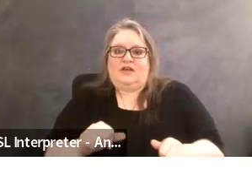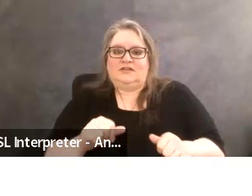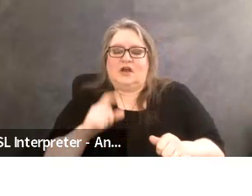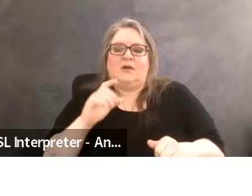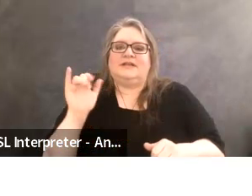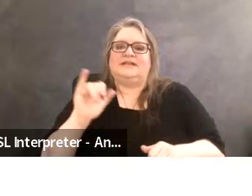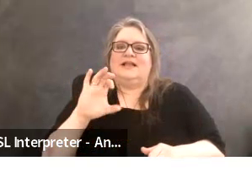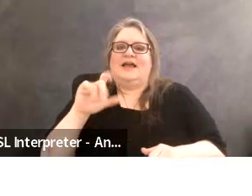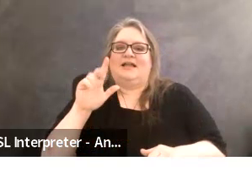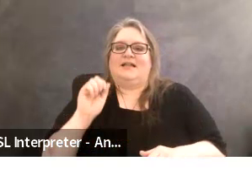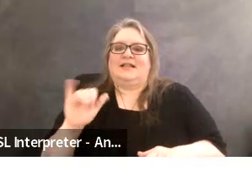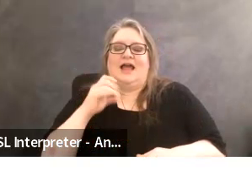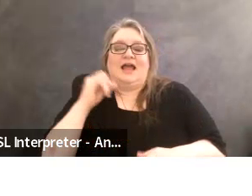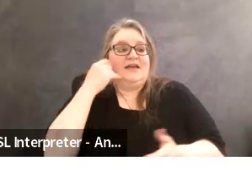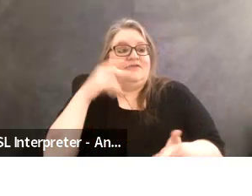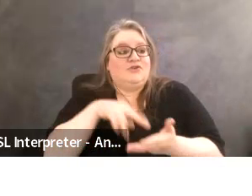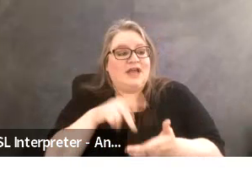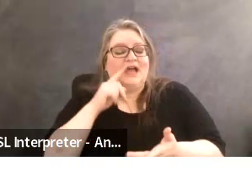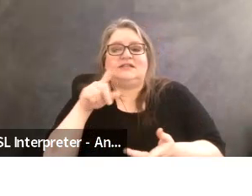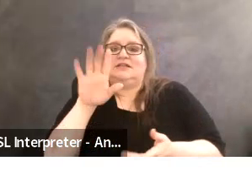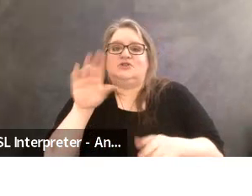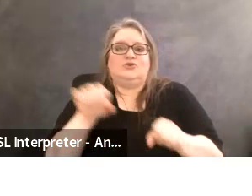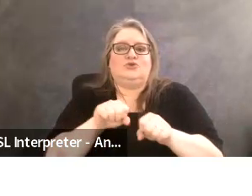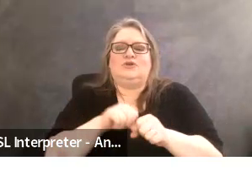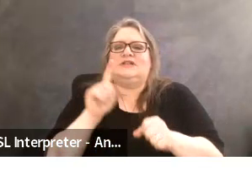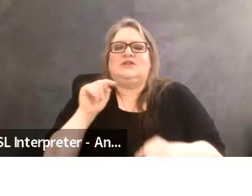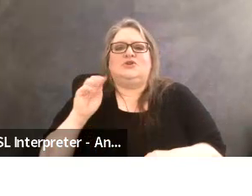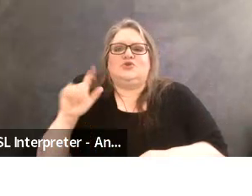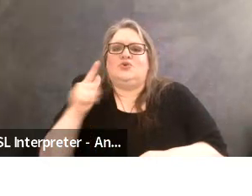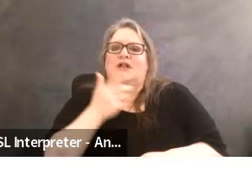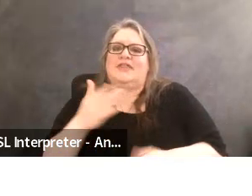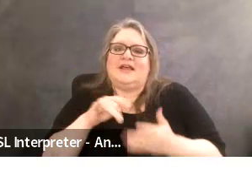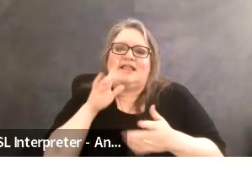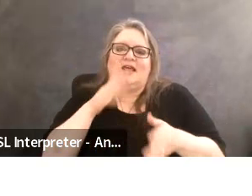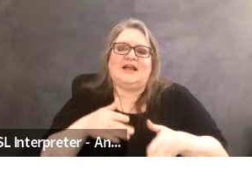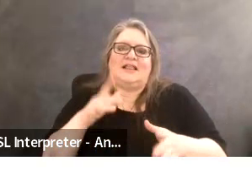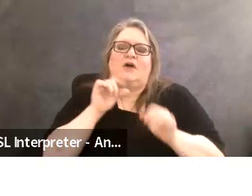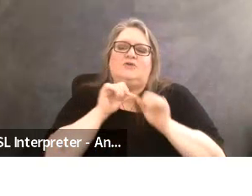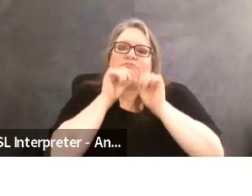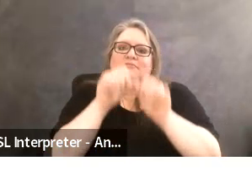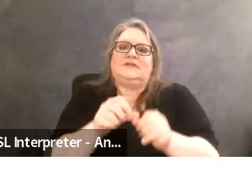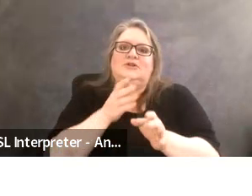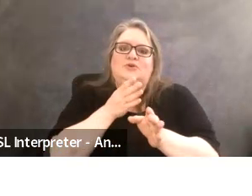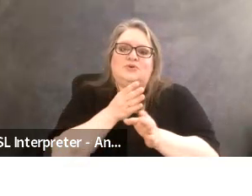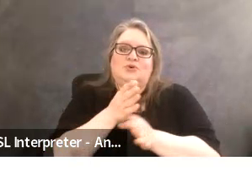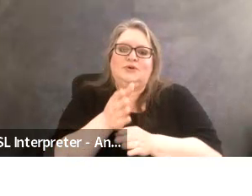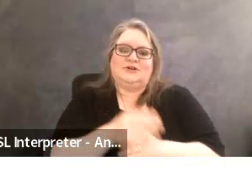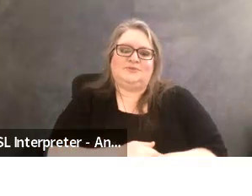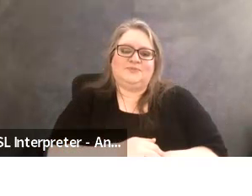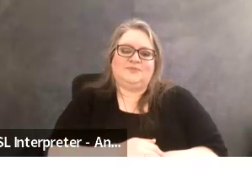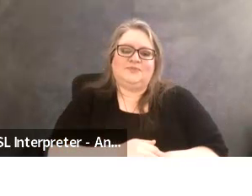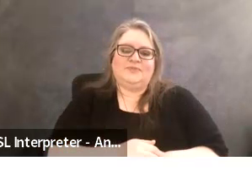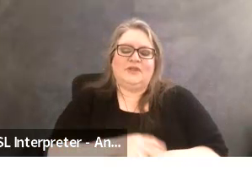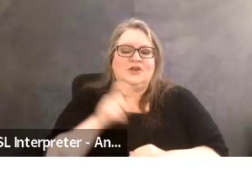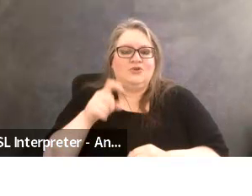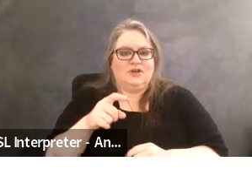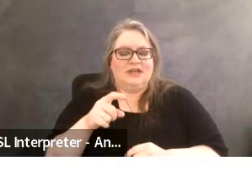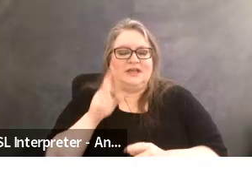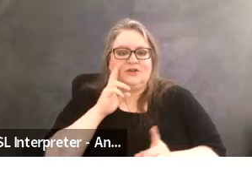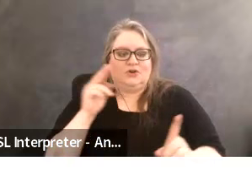you're a dancer, it's your dance shoes. It's a tool. It's a thing that allows you to continue your career. You need to treat your